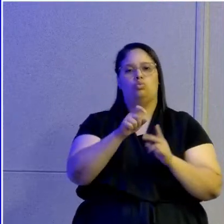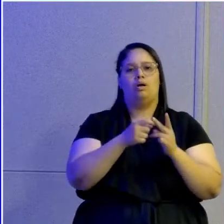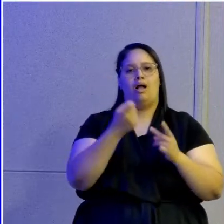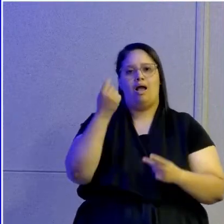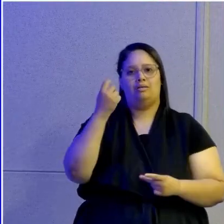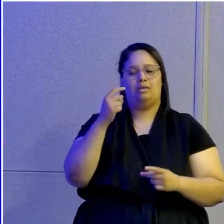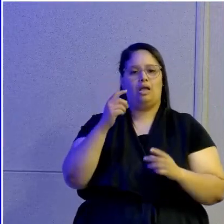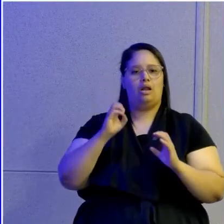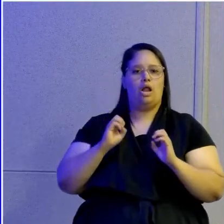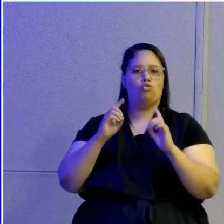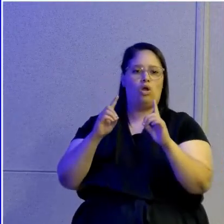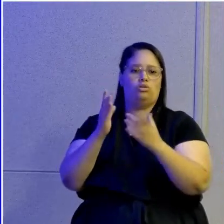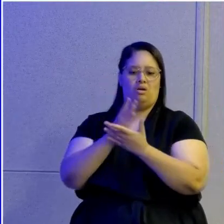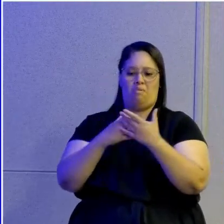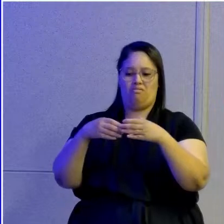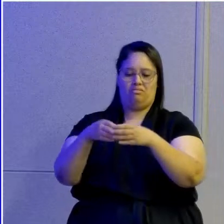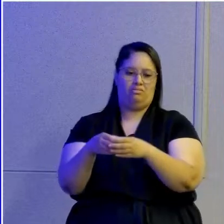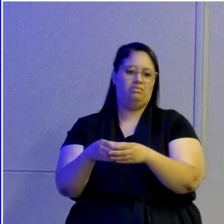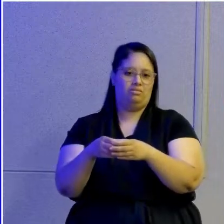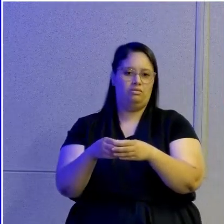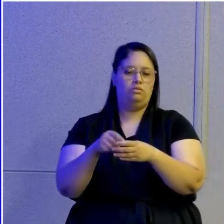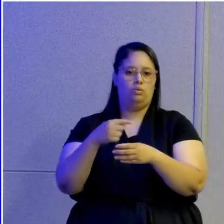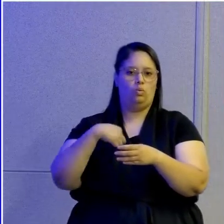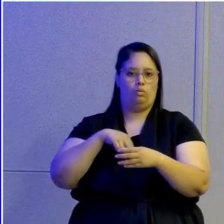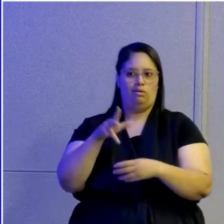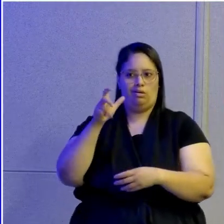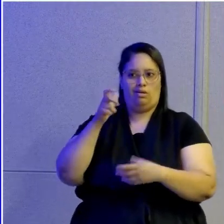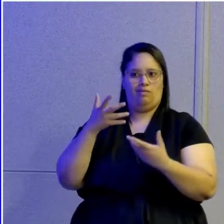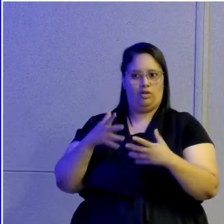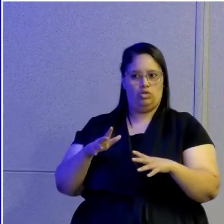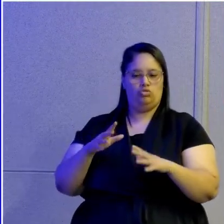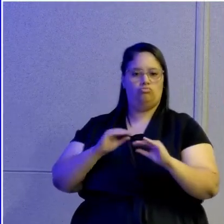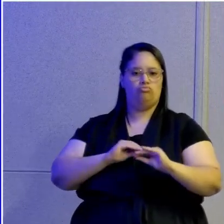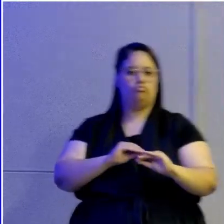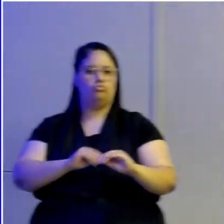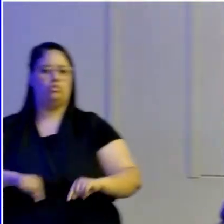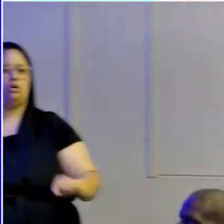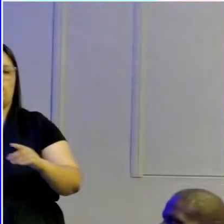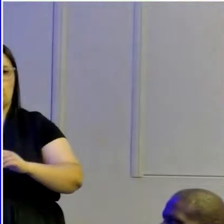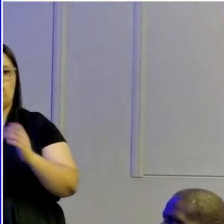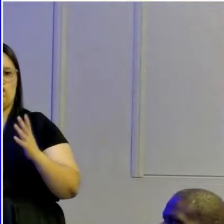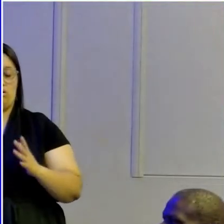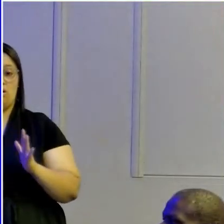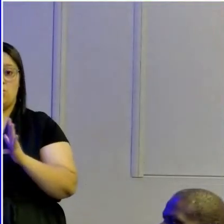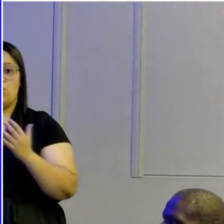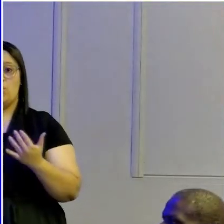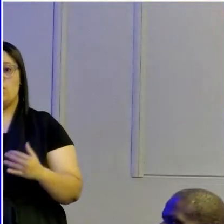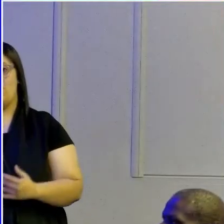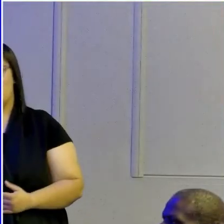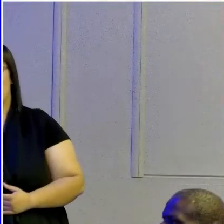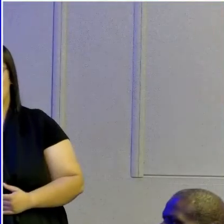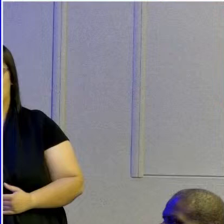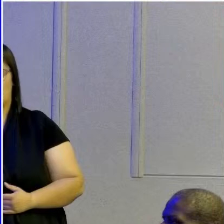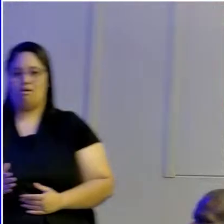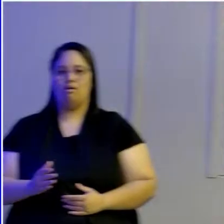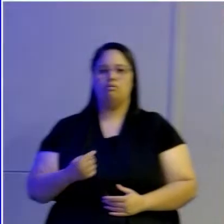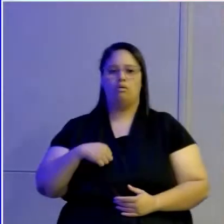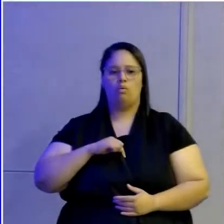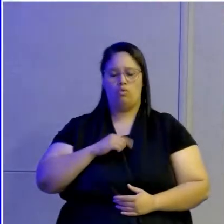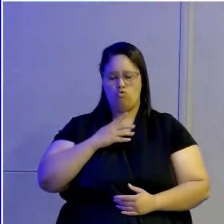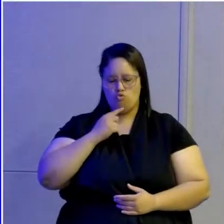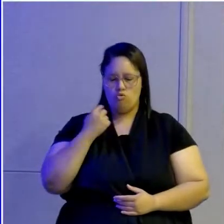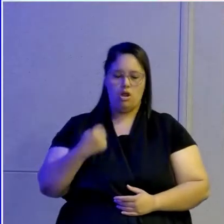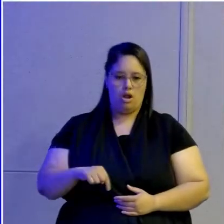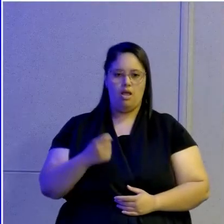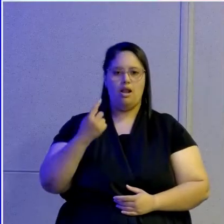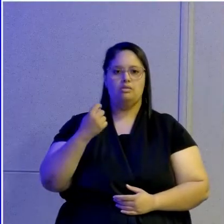the education aspect, which we've just heard about, getting to the learners. And most importantly, on the other end of the spectrum, we really want to